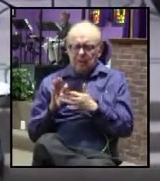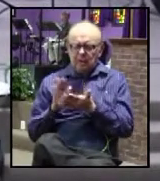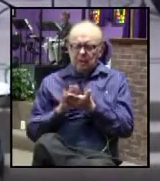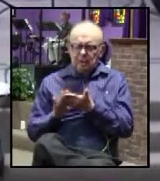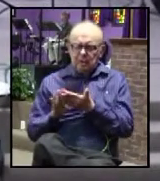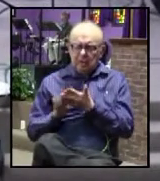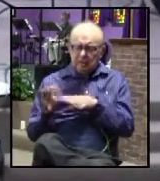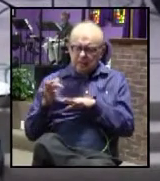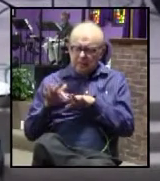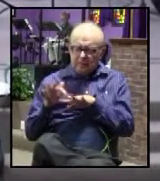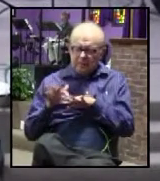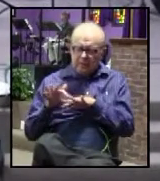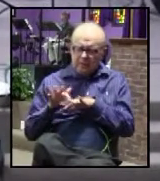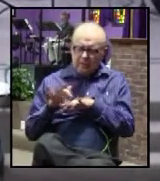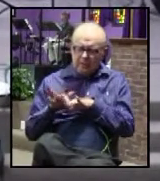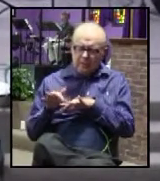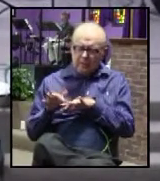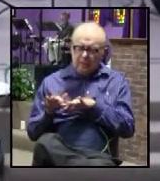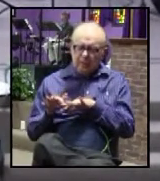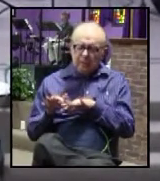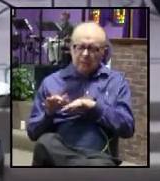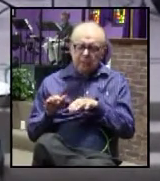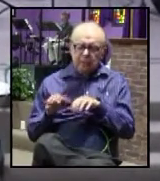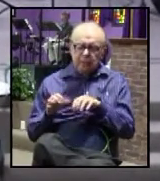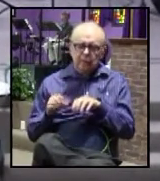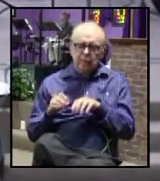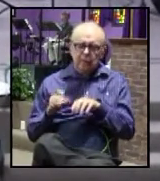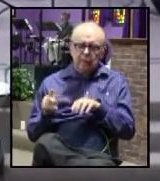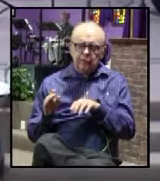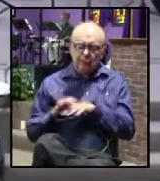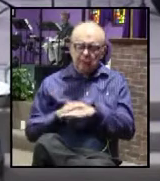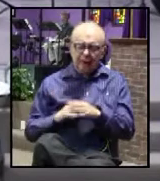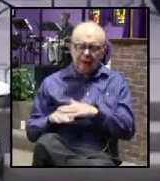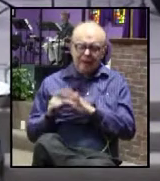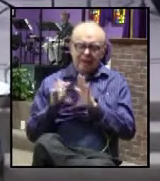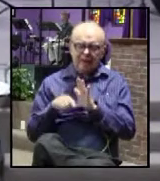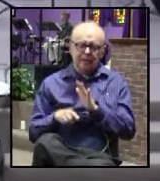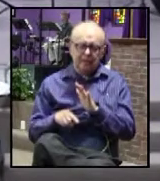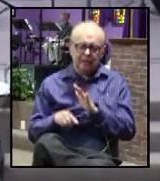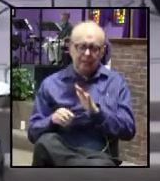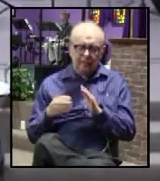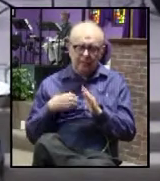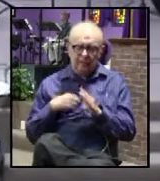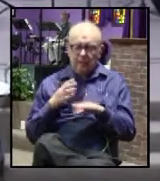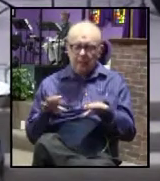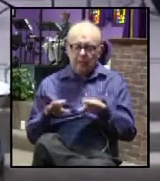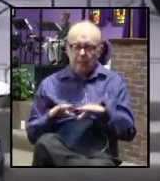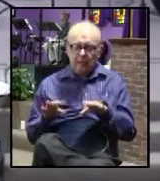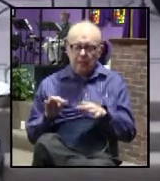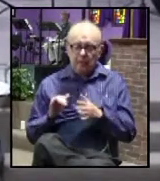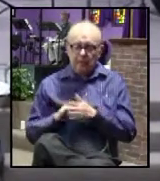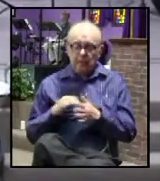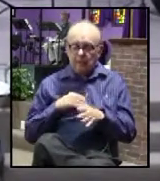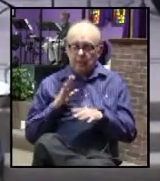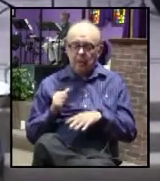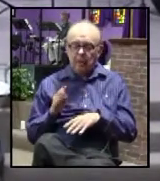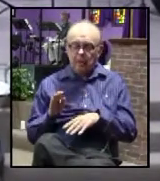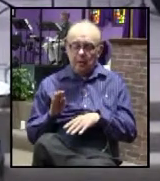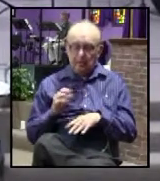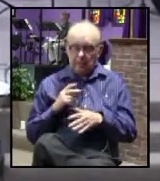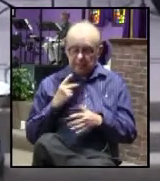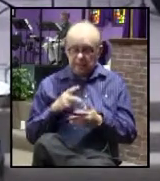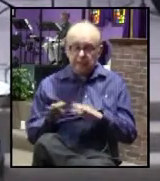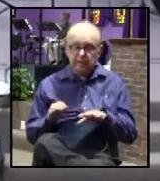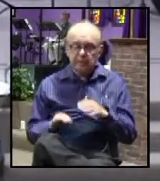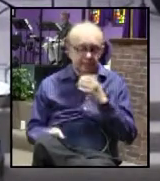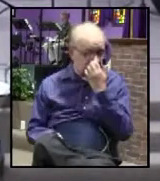want to put my hands in like a hot water bath and just scold them off. But I had to do it because that was my job. I was getting paid to do